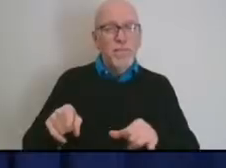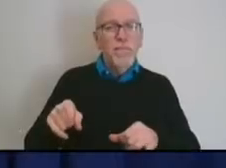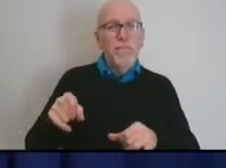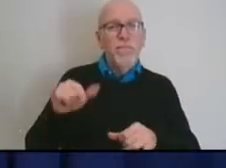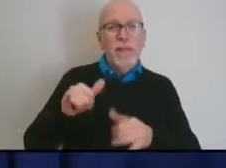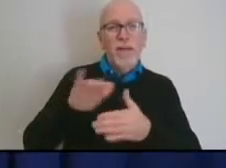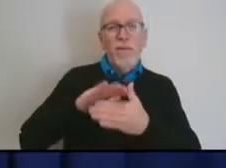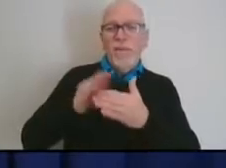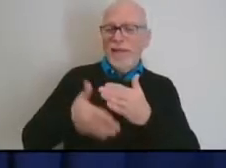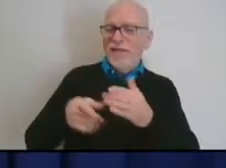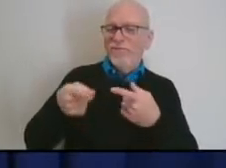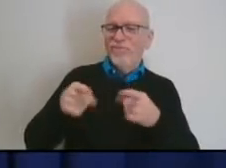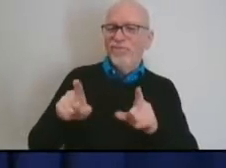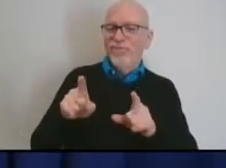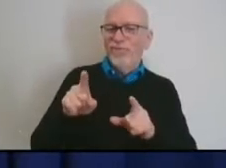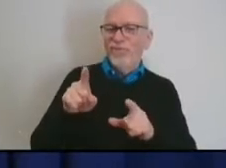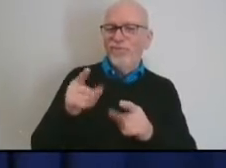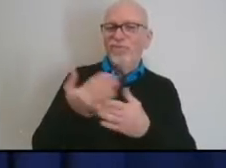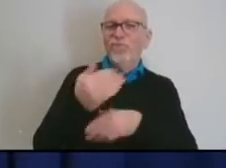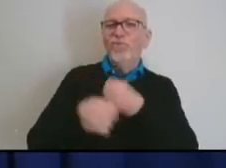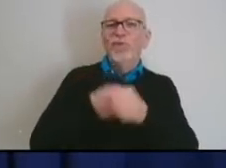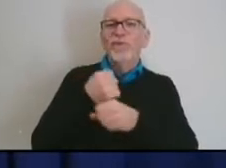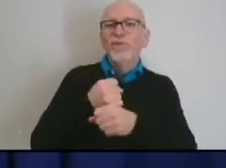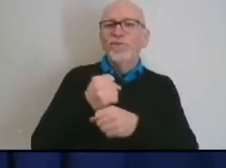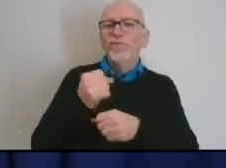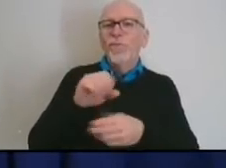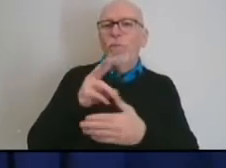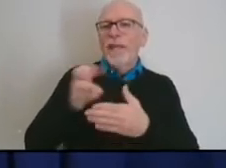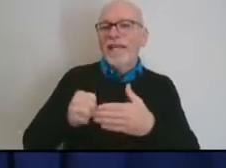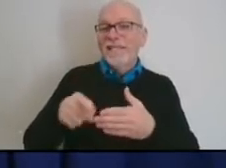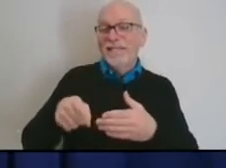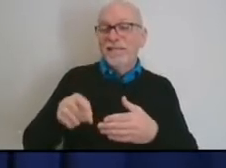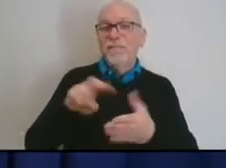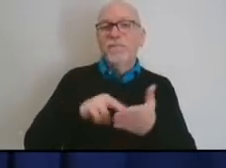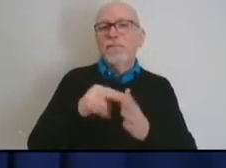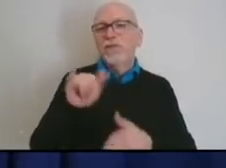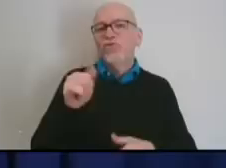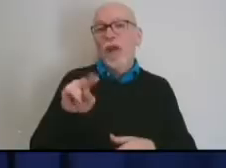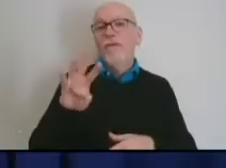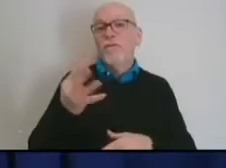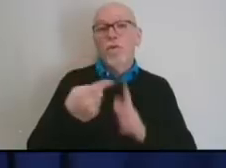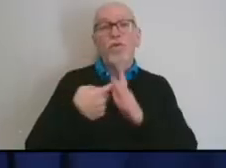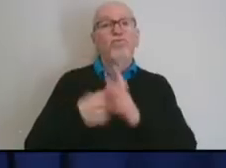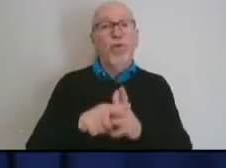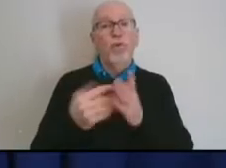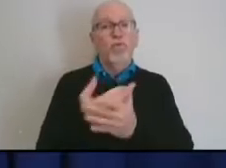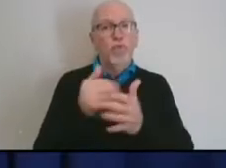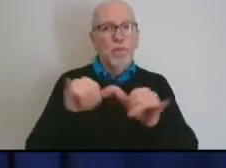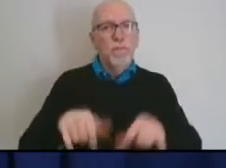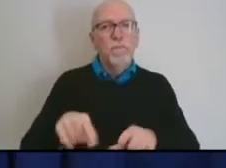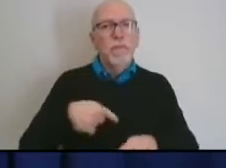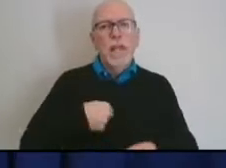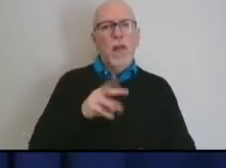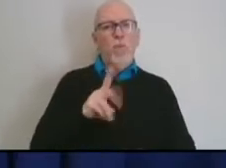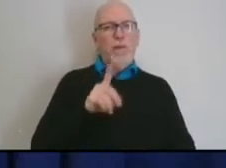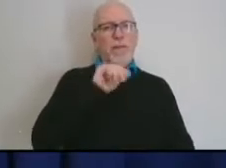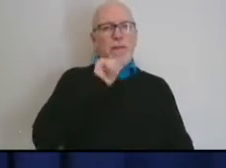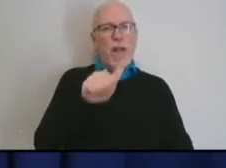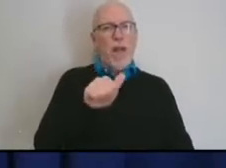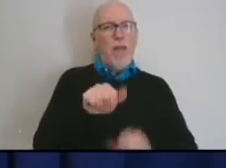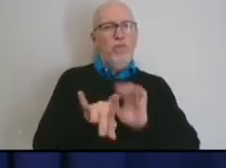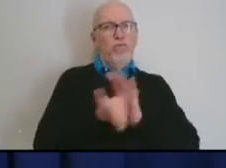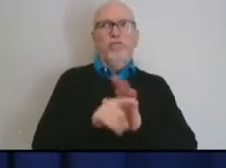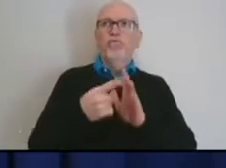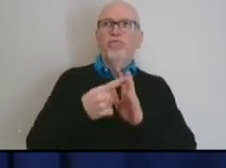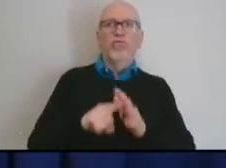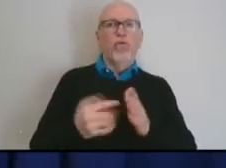of New Year's Eve. So basically on January 4th. I would never have chosen to start a